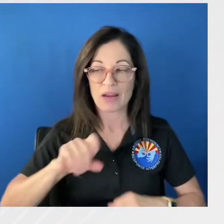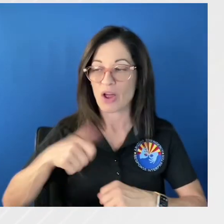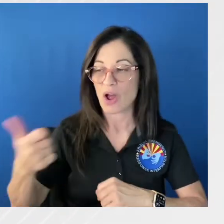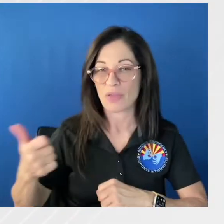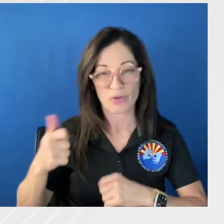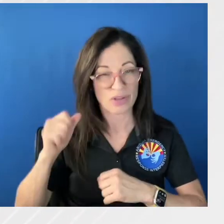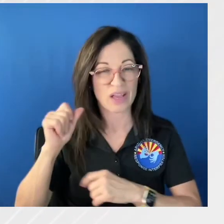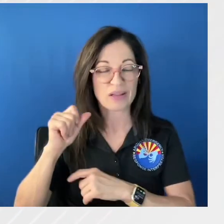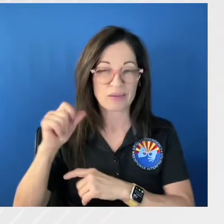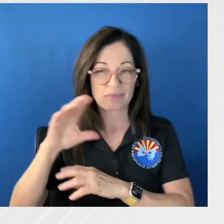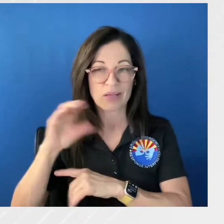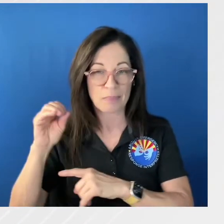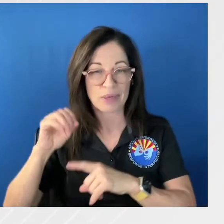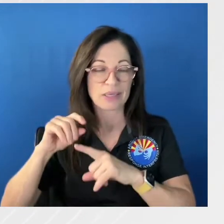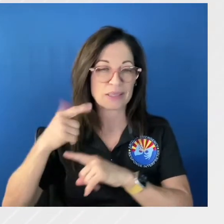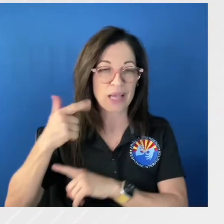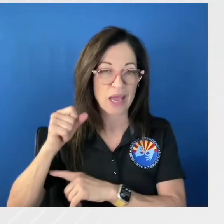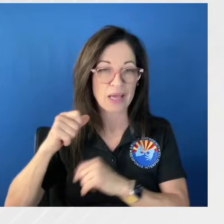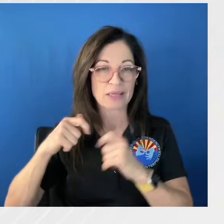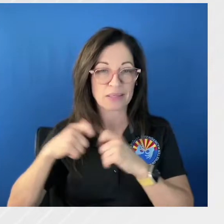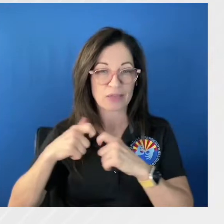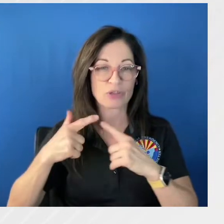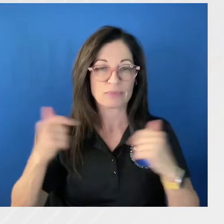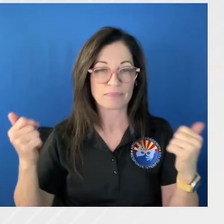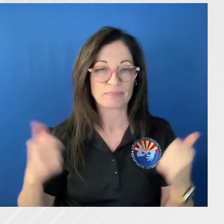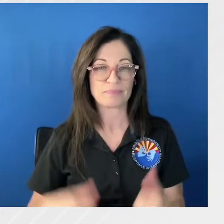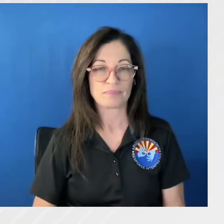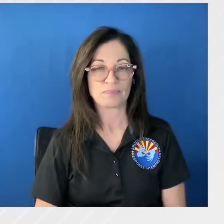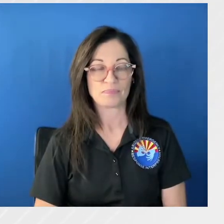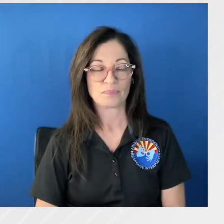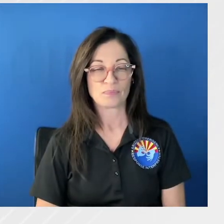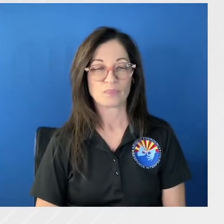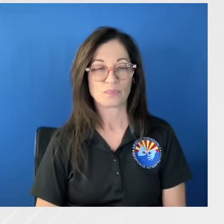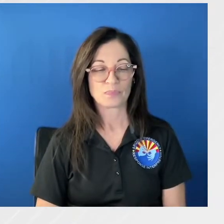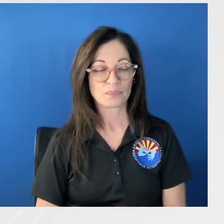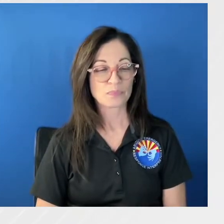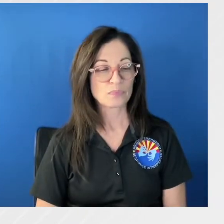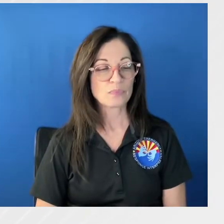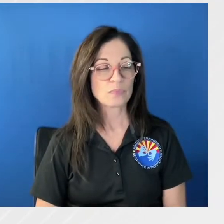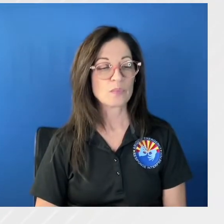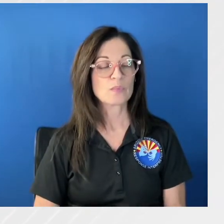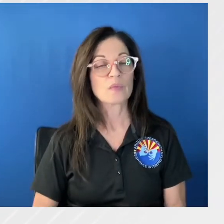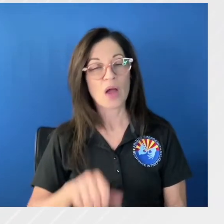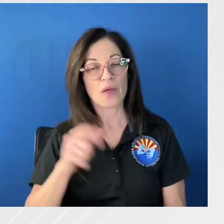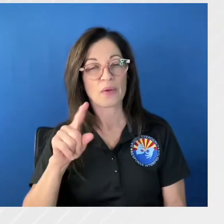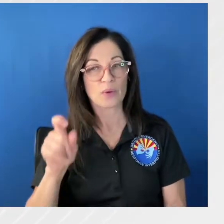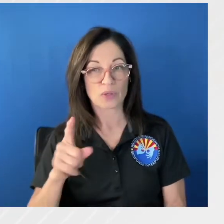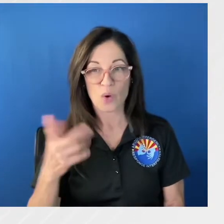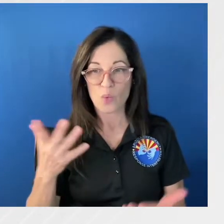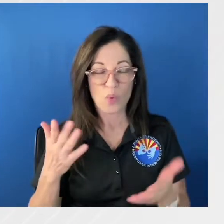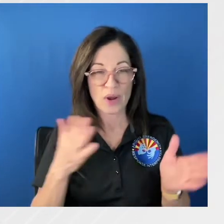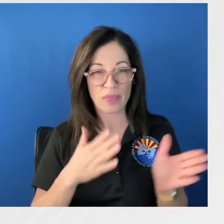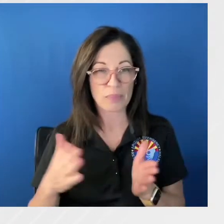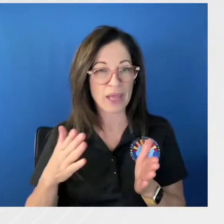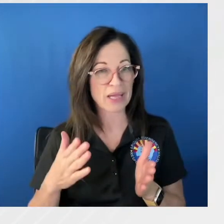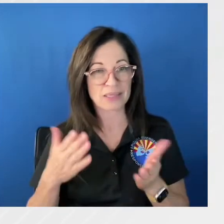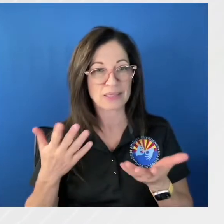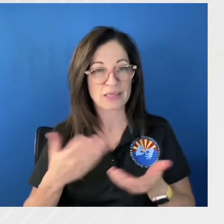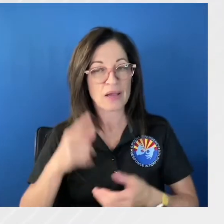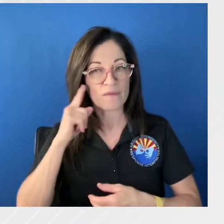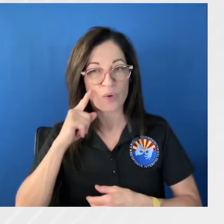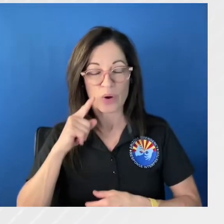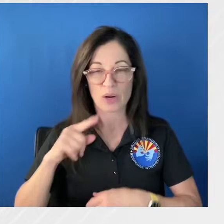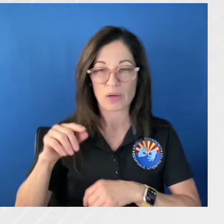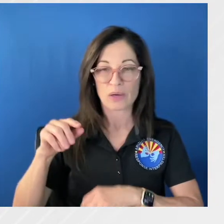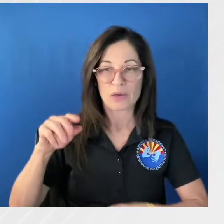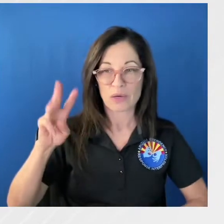things that I mentioned. So, in the same, what are the plans to lift the evacuations in Wrightwood and Mount Baldy? There are